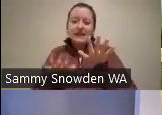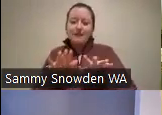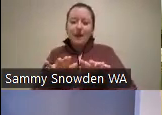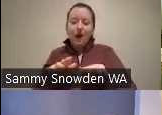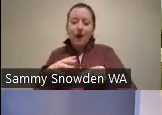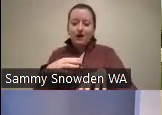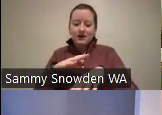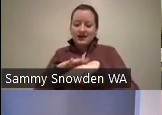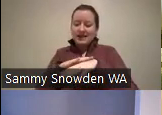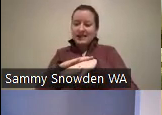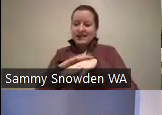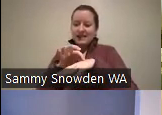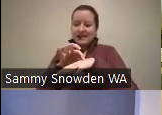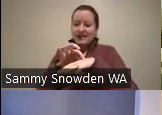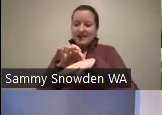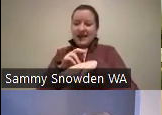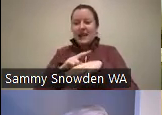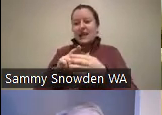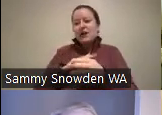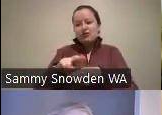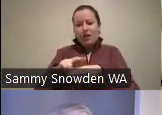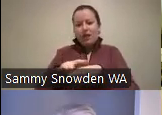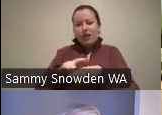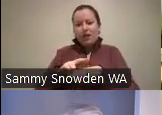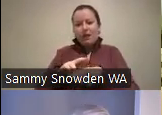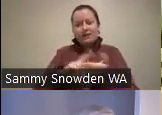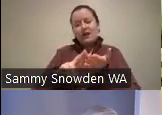really nicely on the skin. It doesn't go greasy, but it's